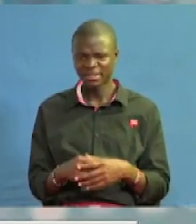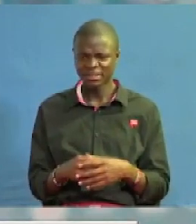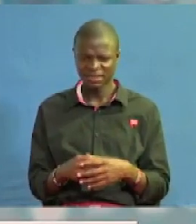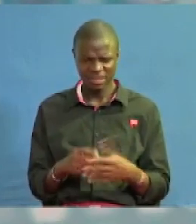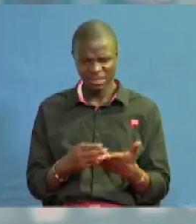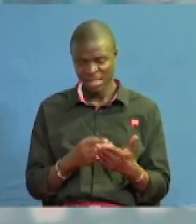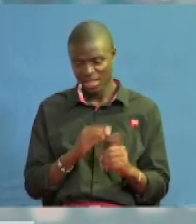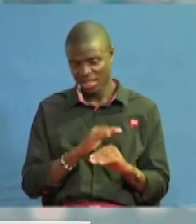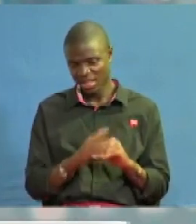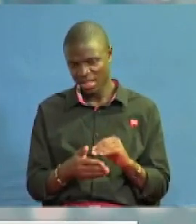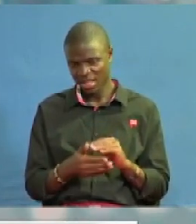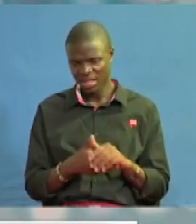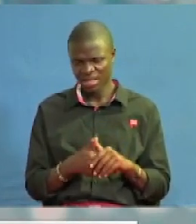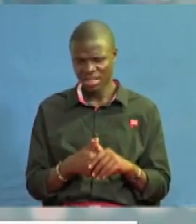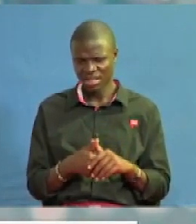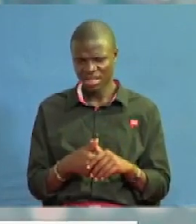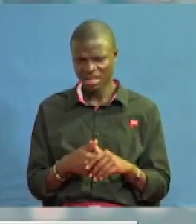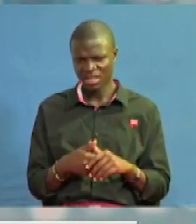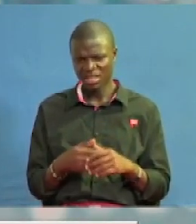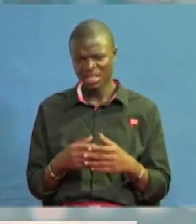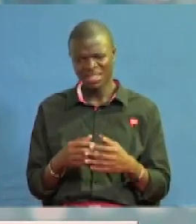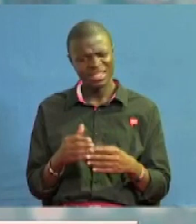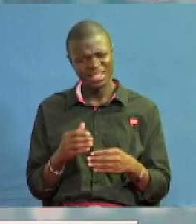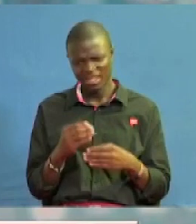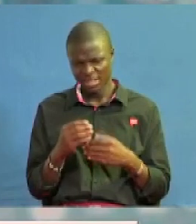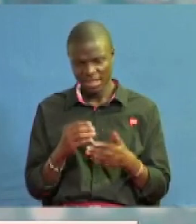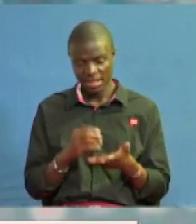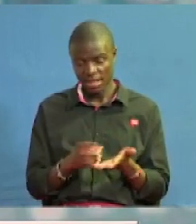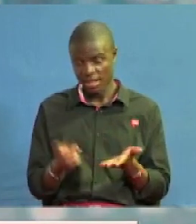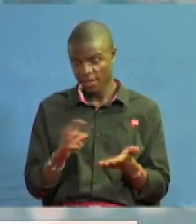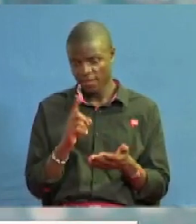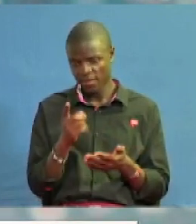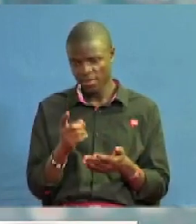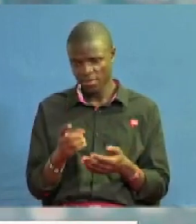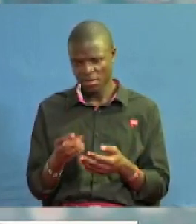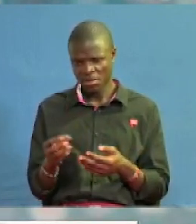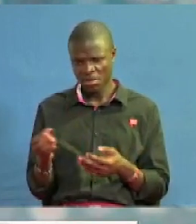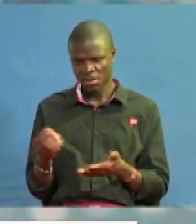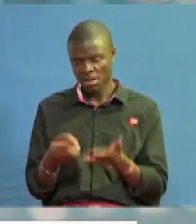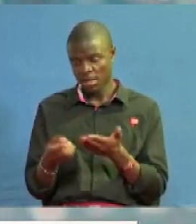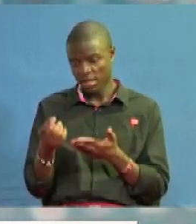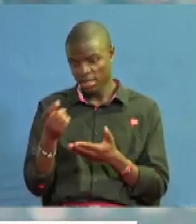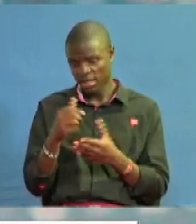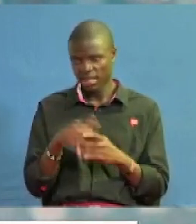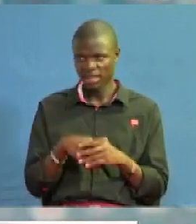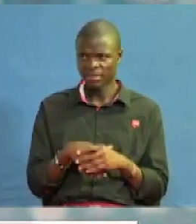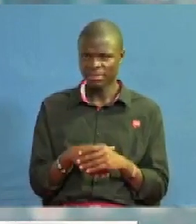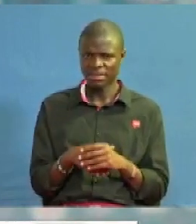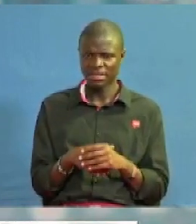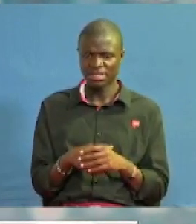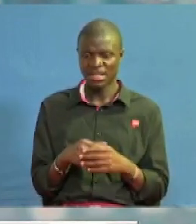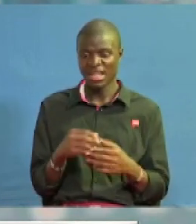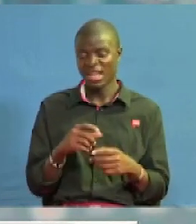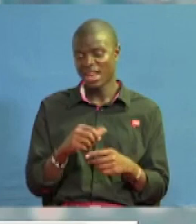preservation. And then another thing that an investment can do for you is it can give you income. All right. Another thing that an